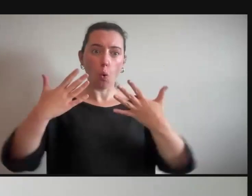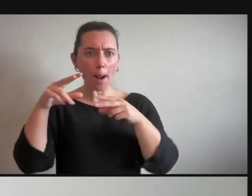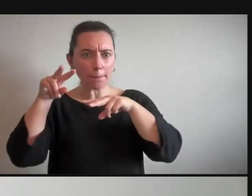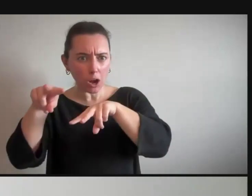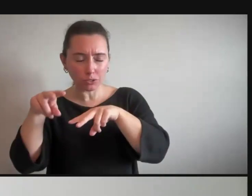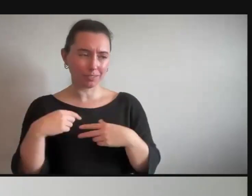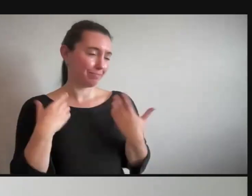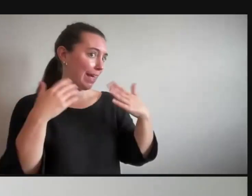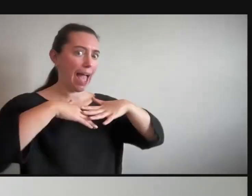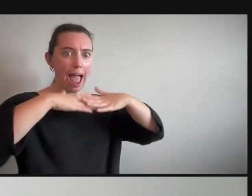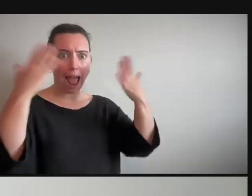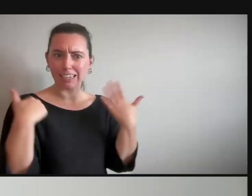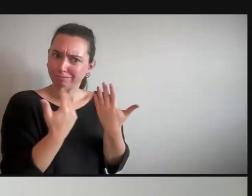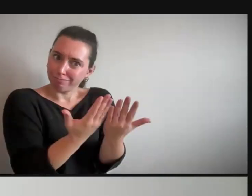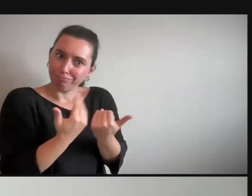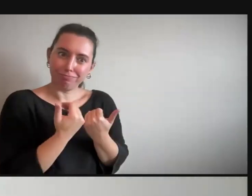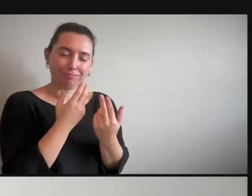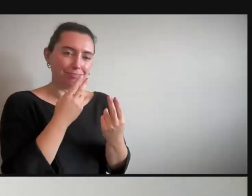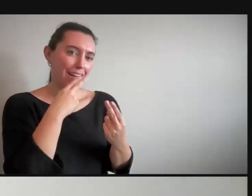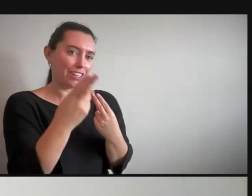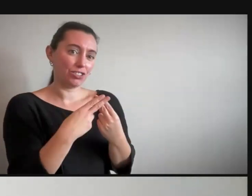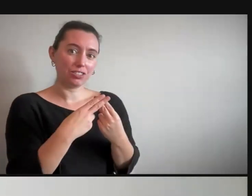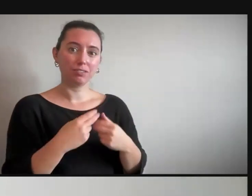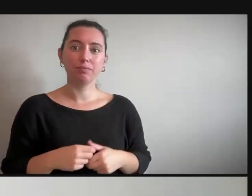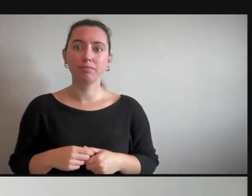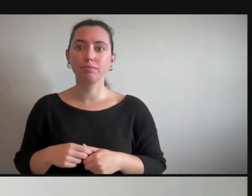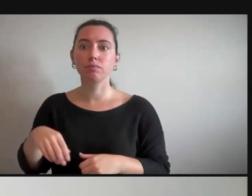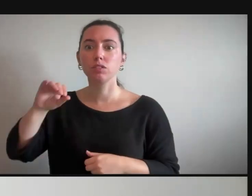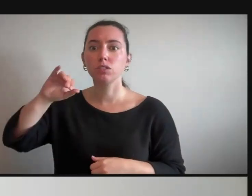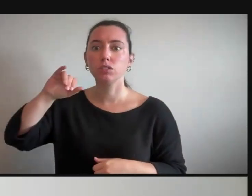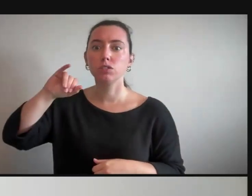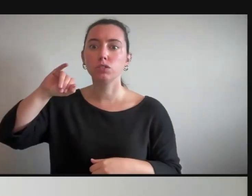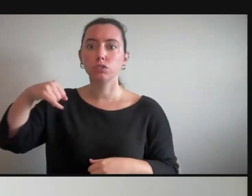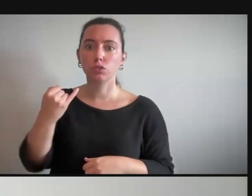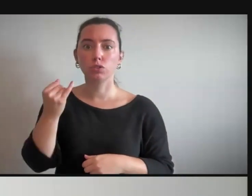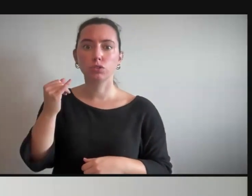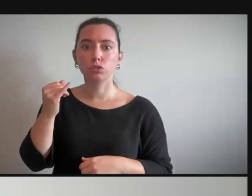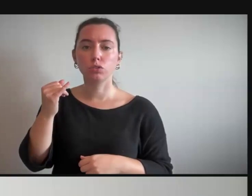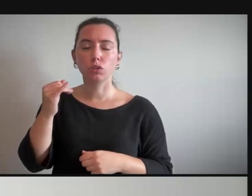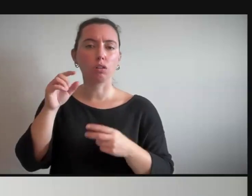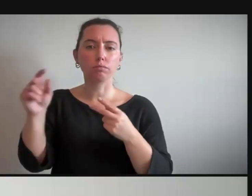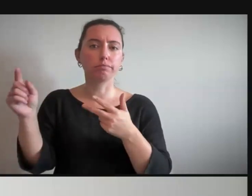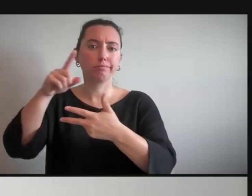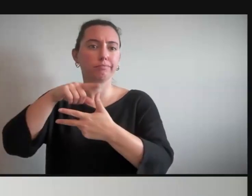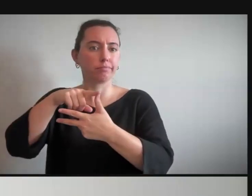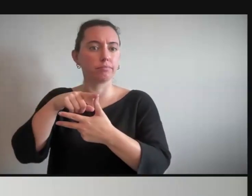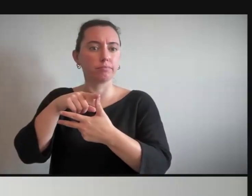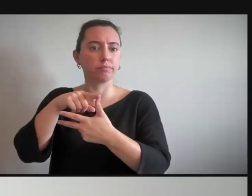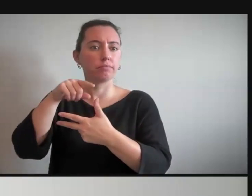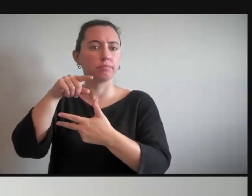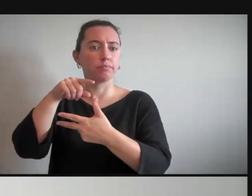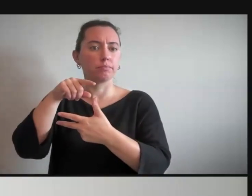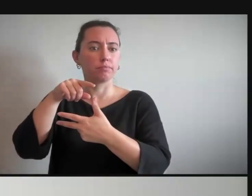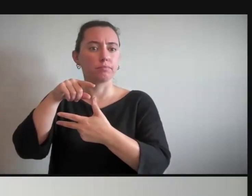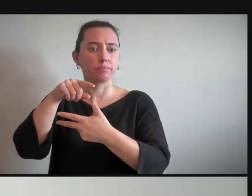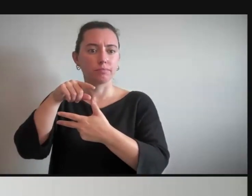Okay. Do you want to respond? Yeah. Yeah, in apps, you have headings. You can mark text as heading, but then it's like heading,